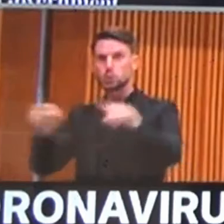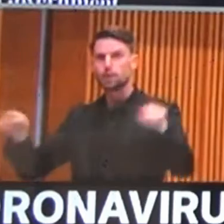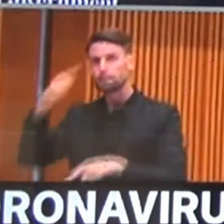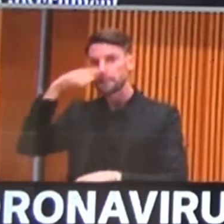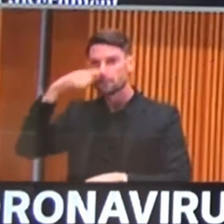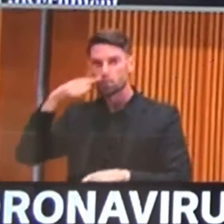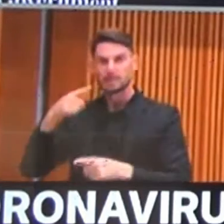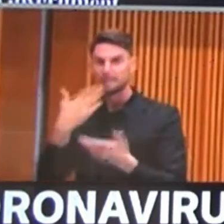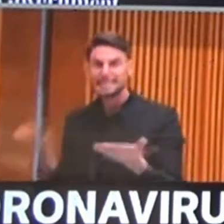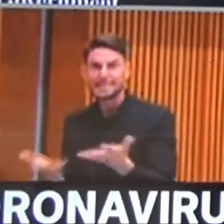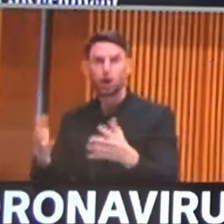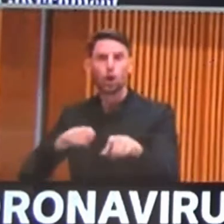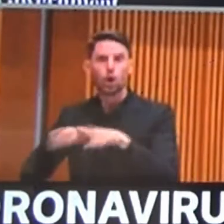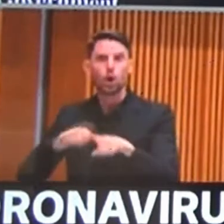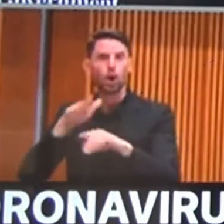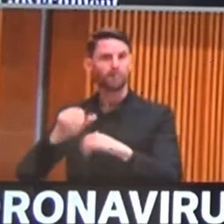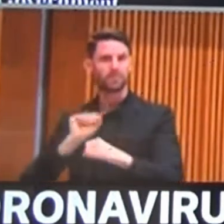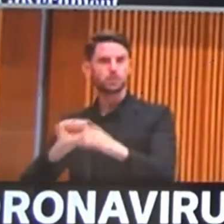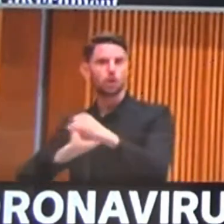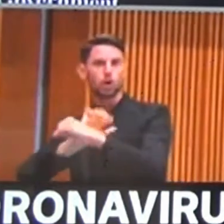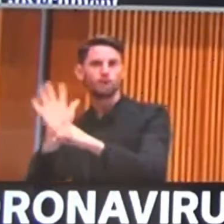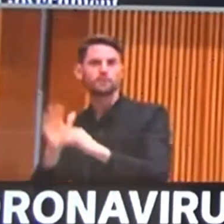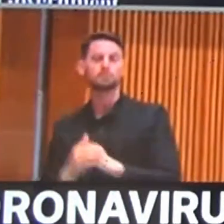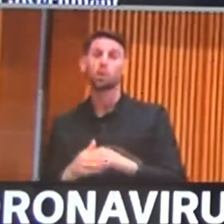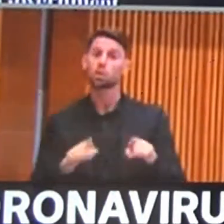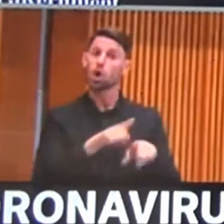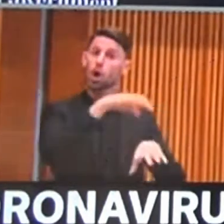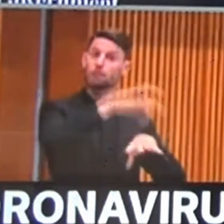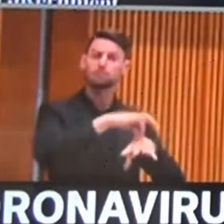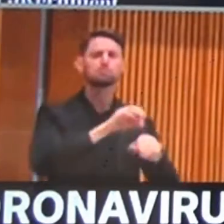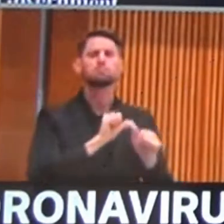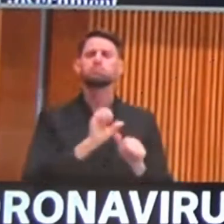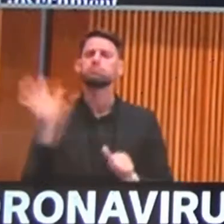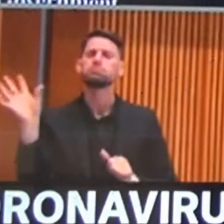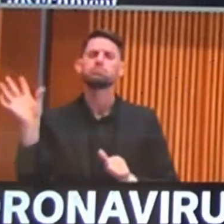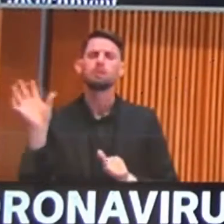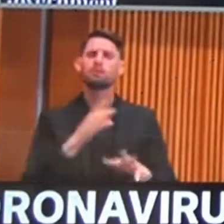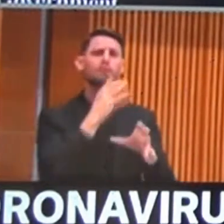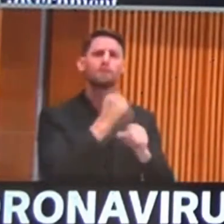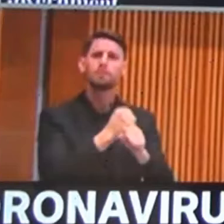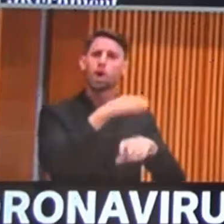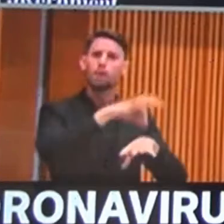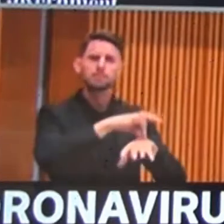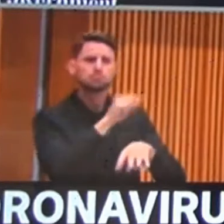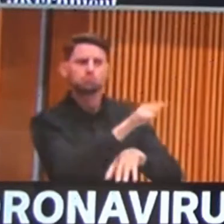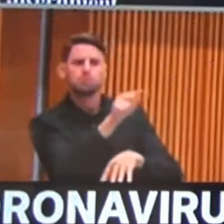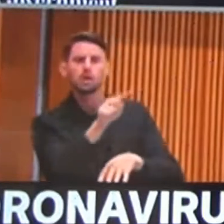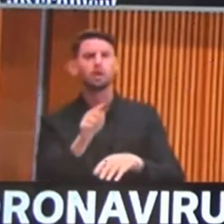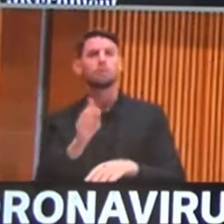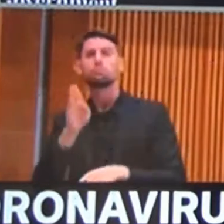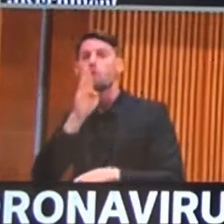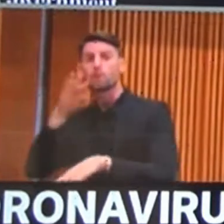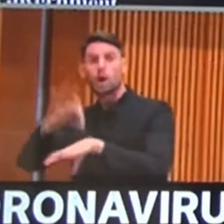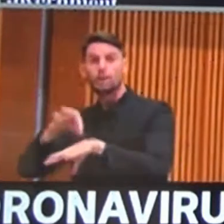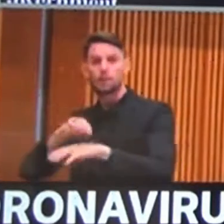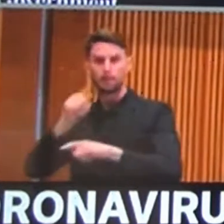the partnership between the state hospital systems, the public hospital system and the private hospital system